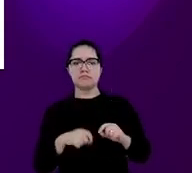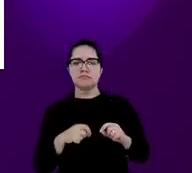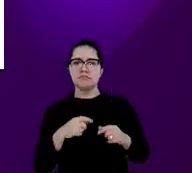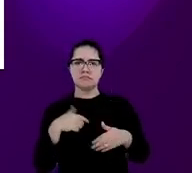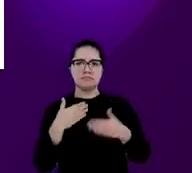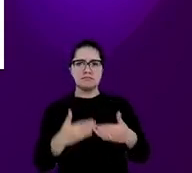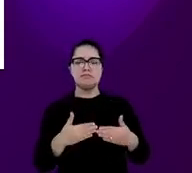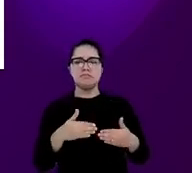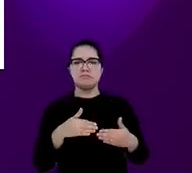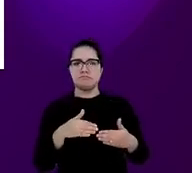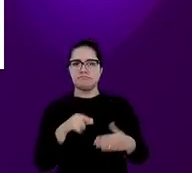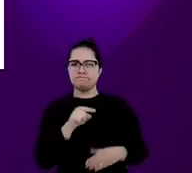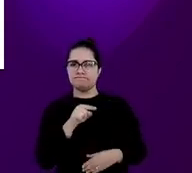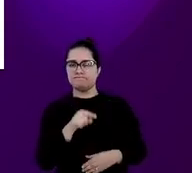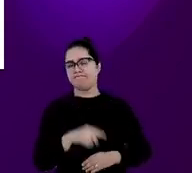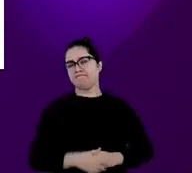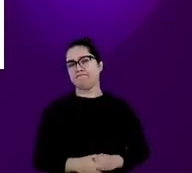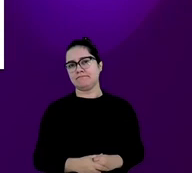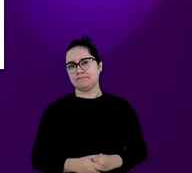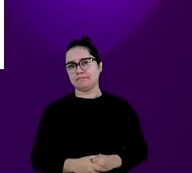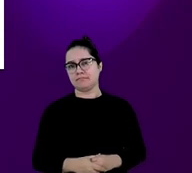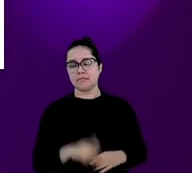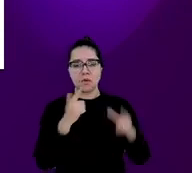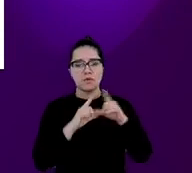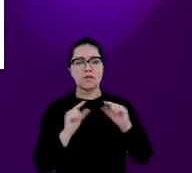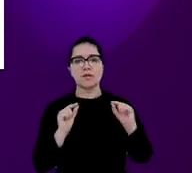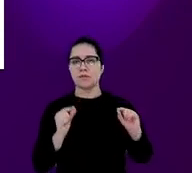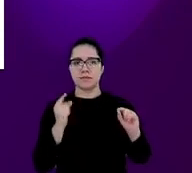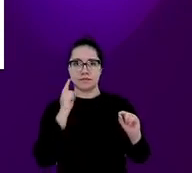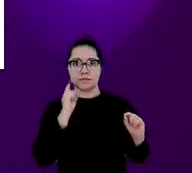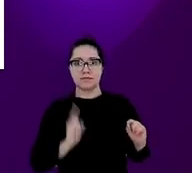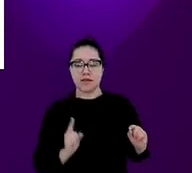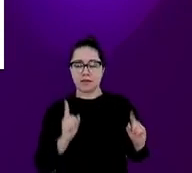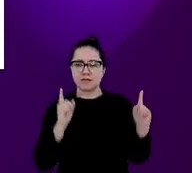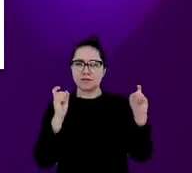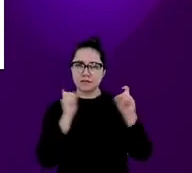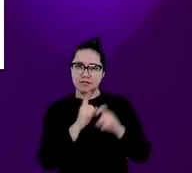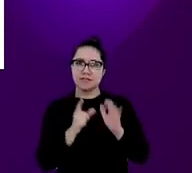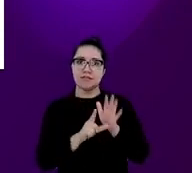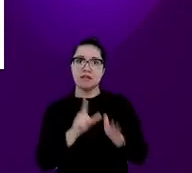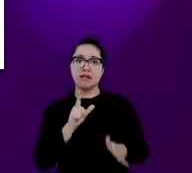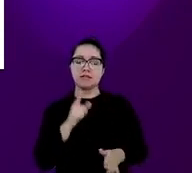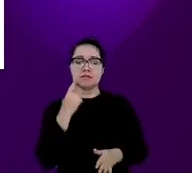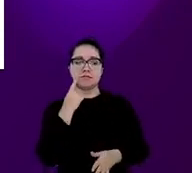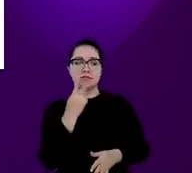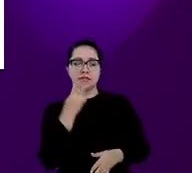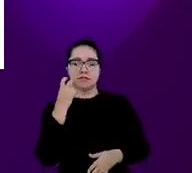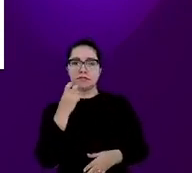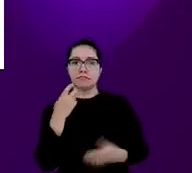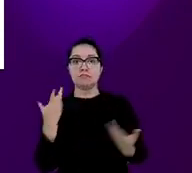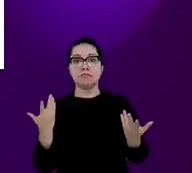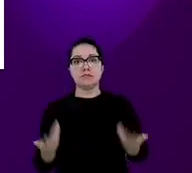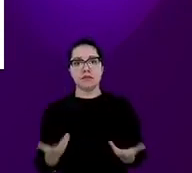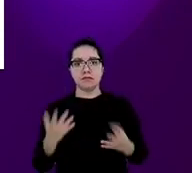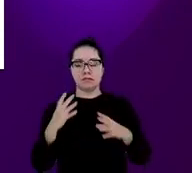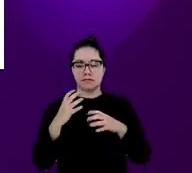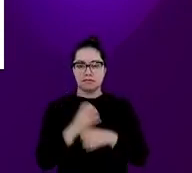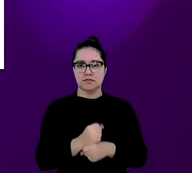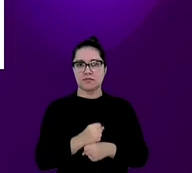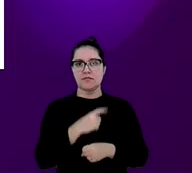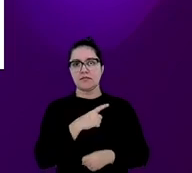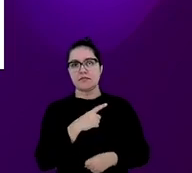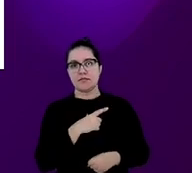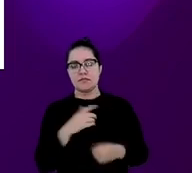glue it together around the photoceuticals, the methodology of the pharmaceutical industry,